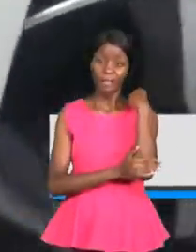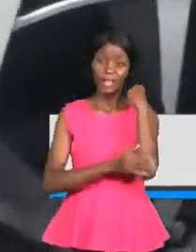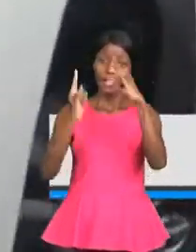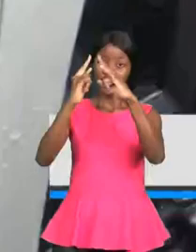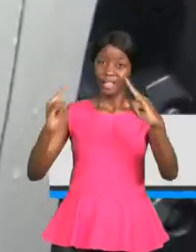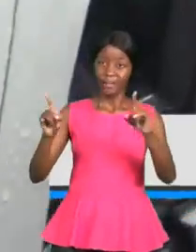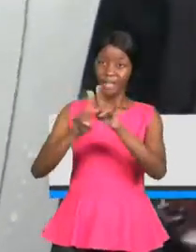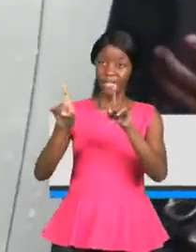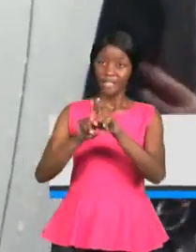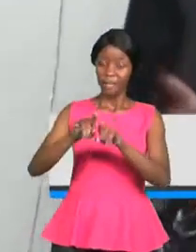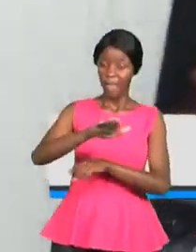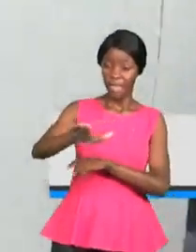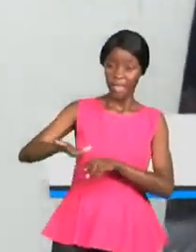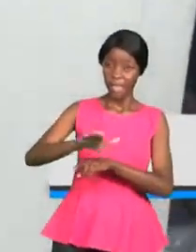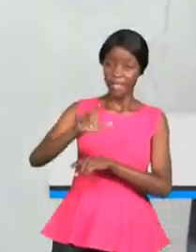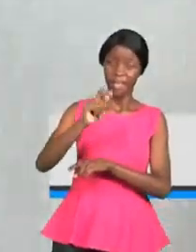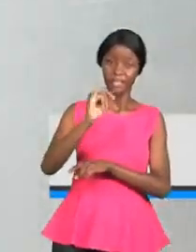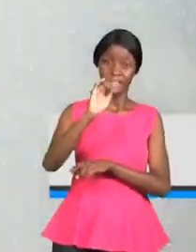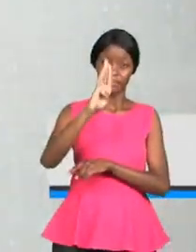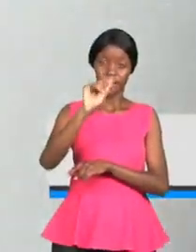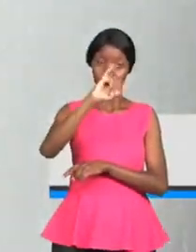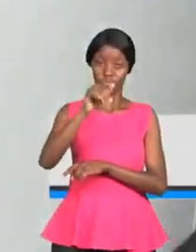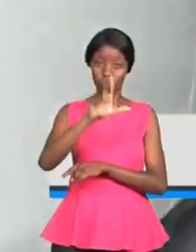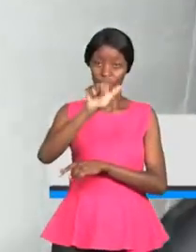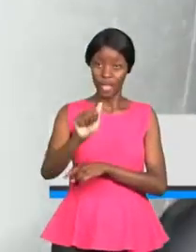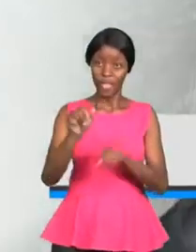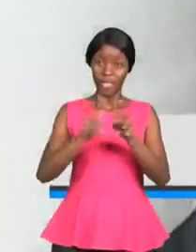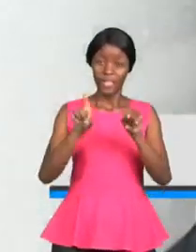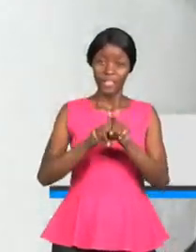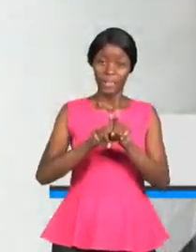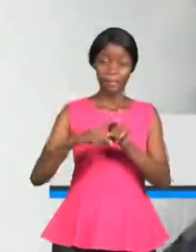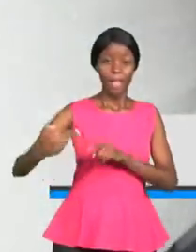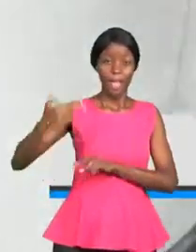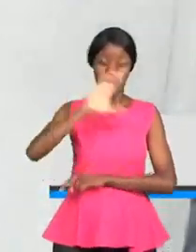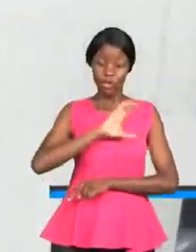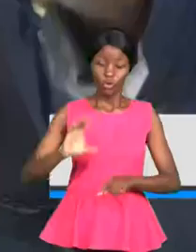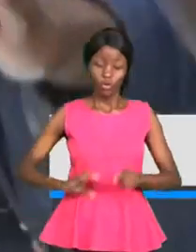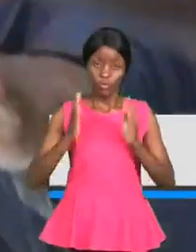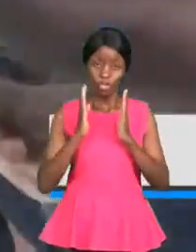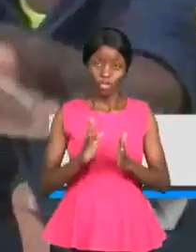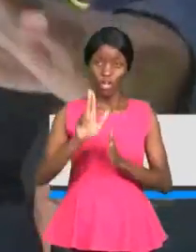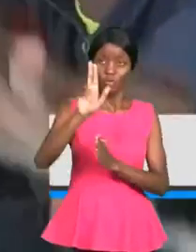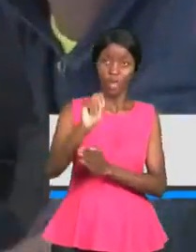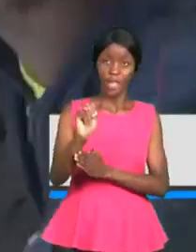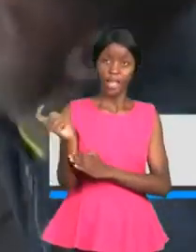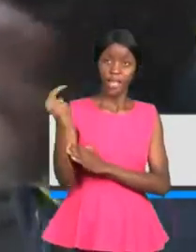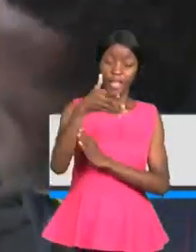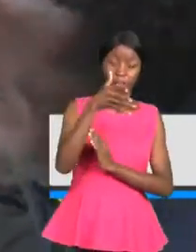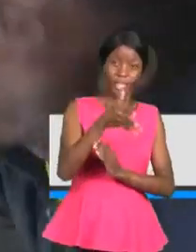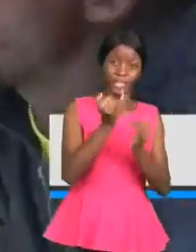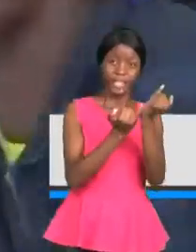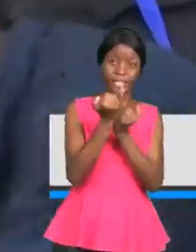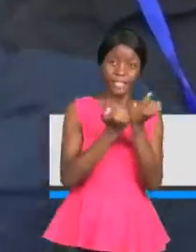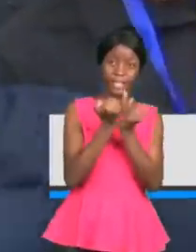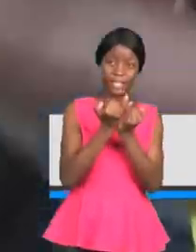border city of Tapachula. The United Nations High Commissioner for Refugees, Filippo Grandi, was visiting Tapachula on Saturday to